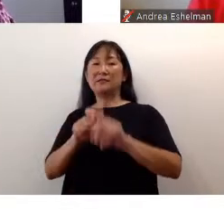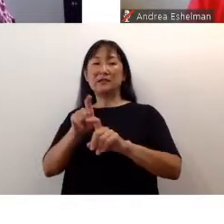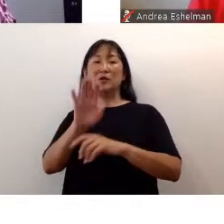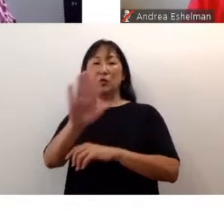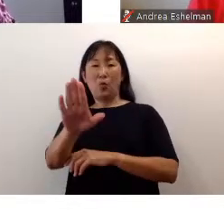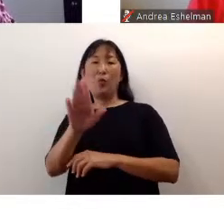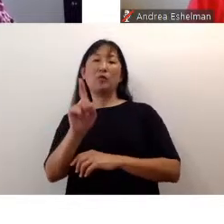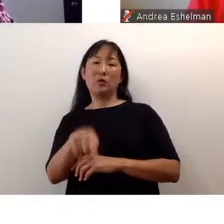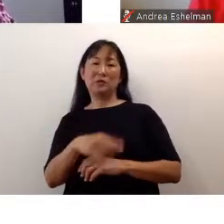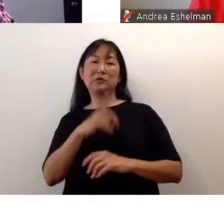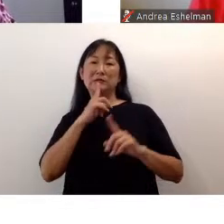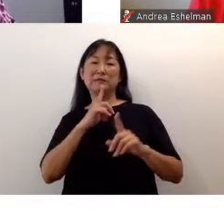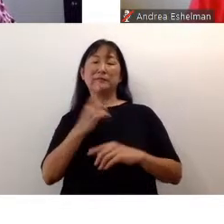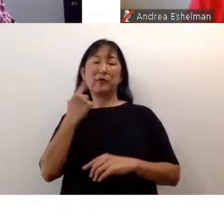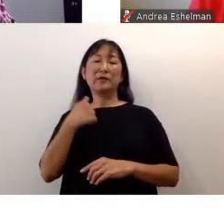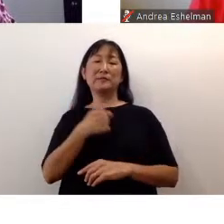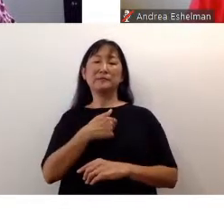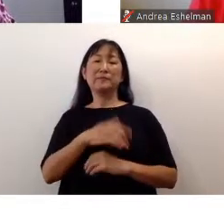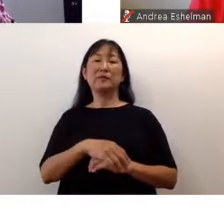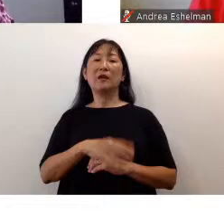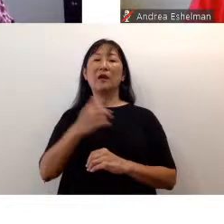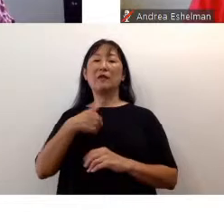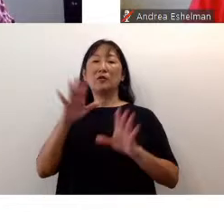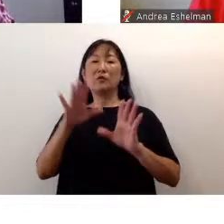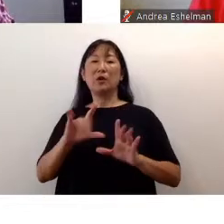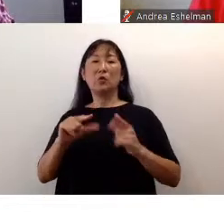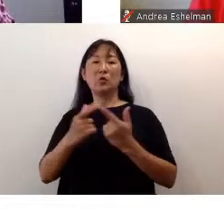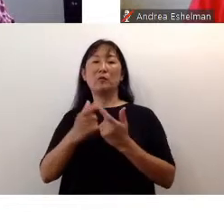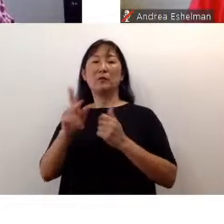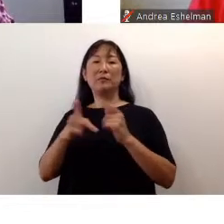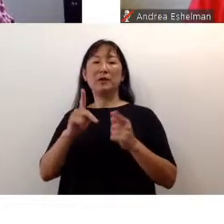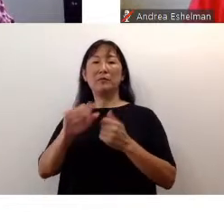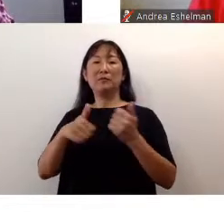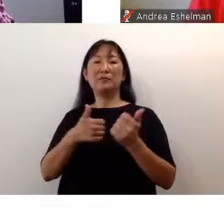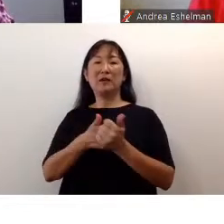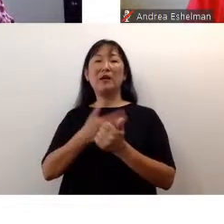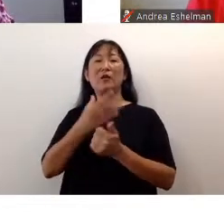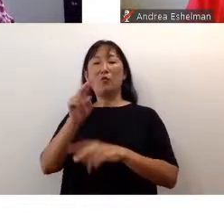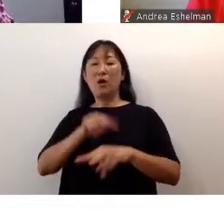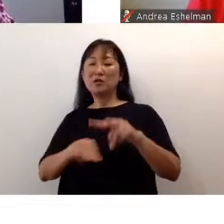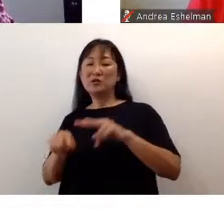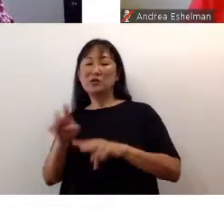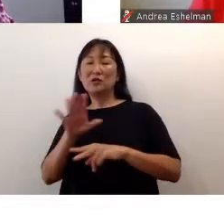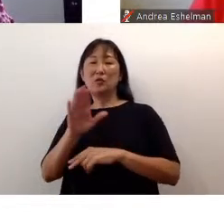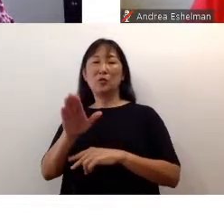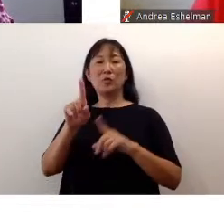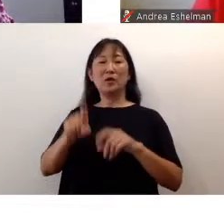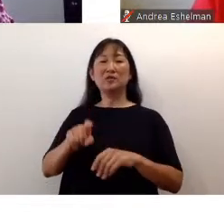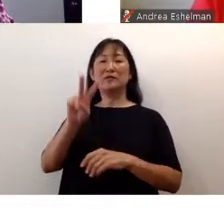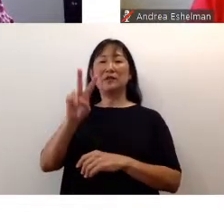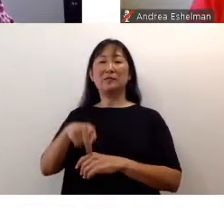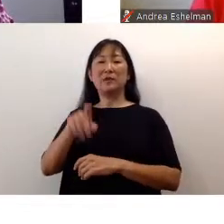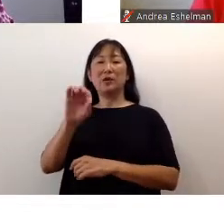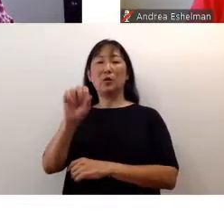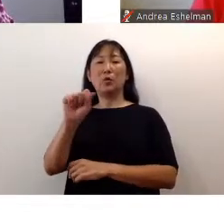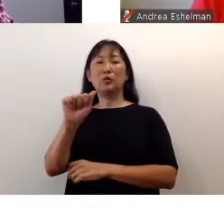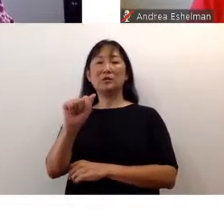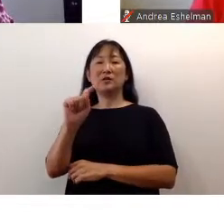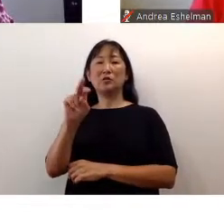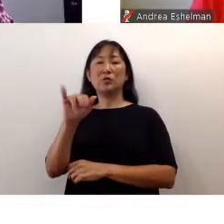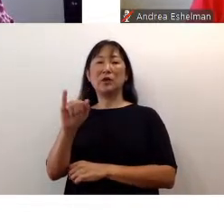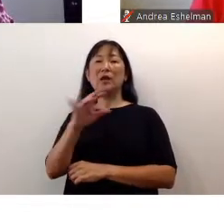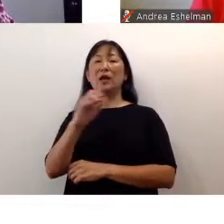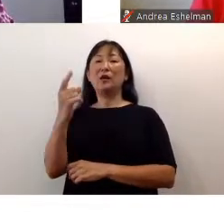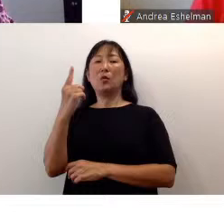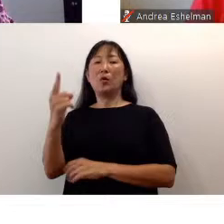Also, we have a great group of people monitoring your questions and will be helping us with this. Our Vice President, Osatui, and one of